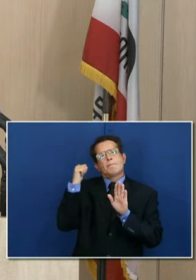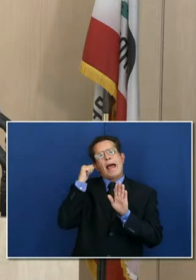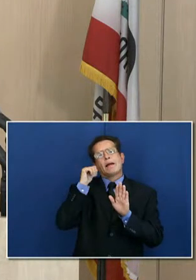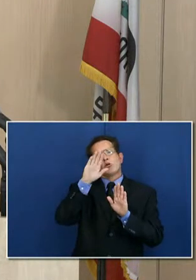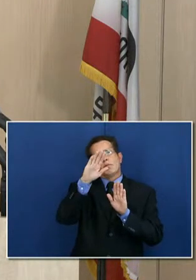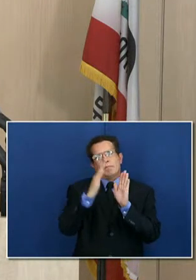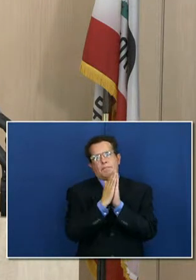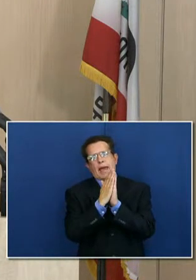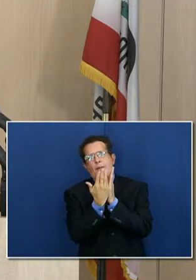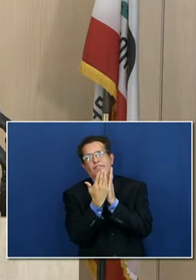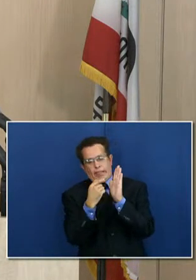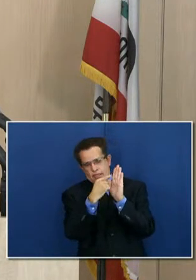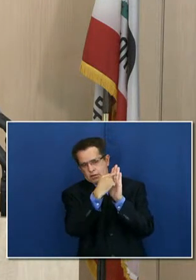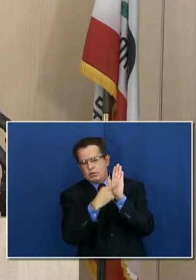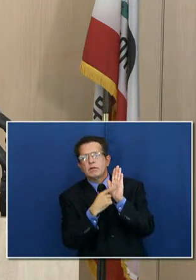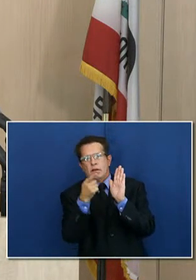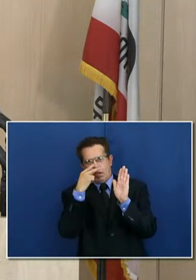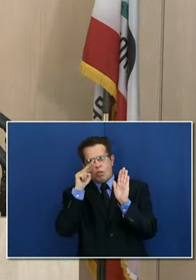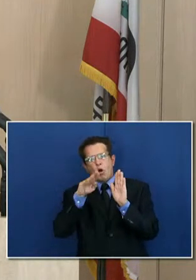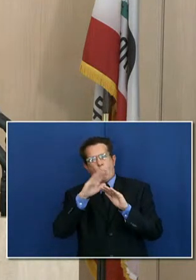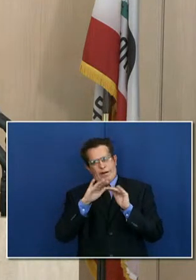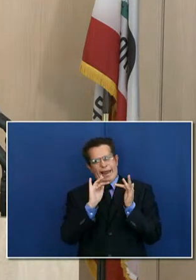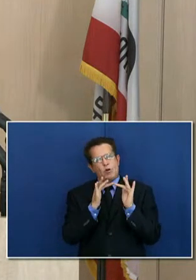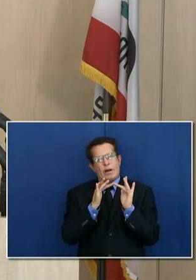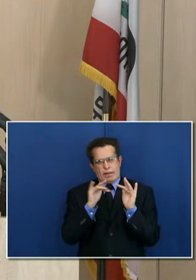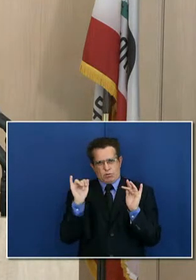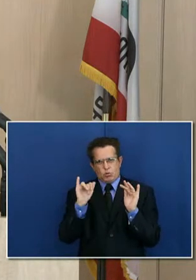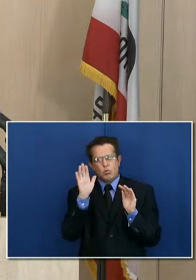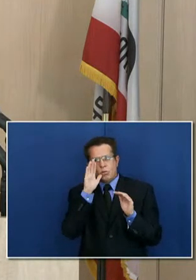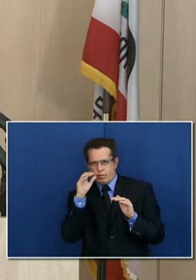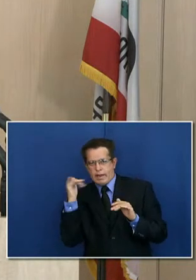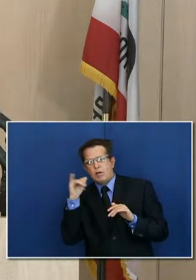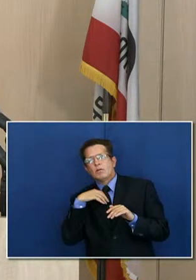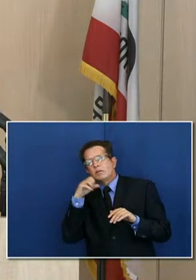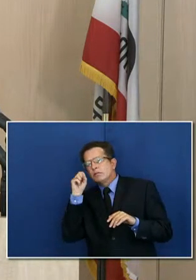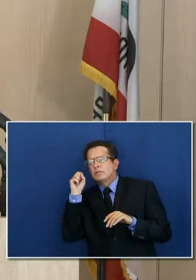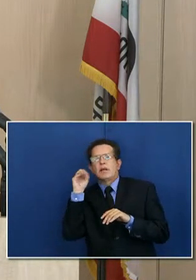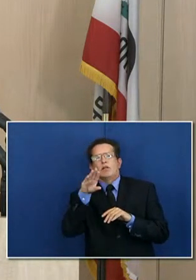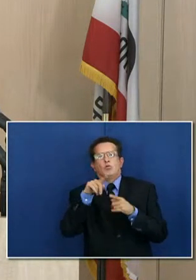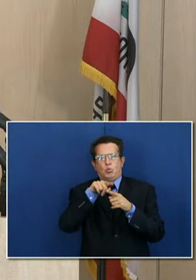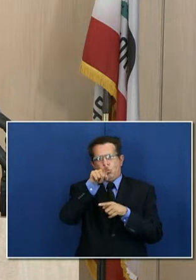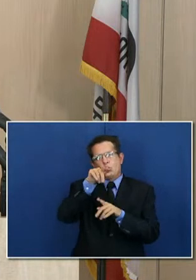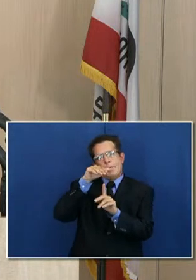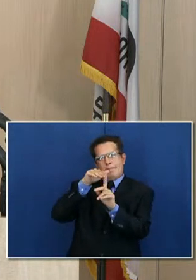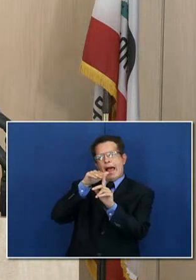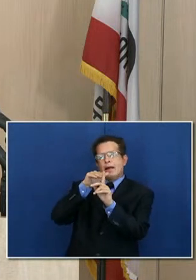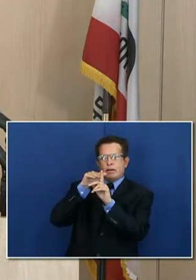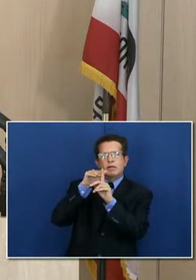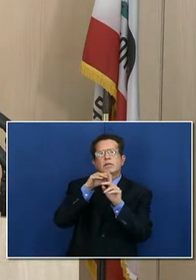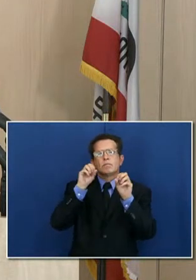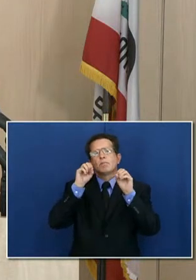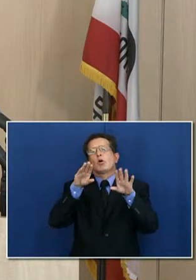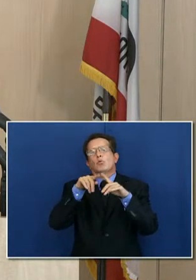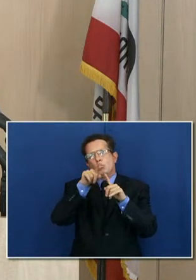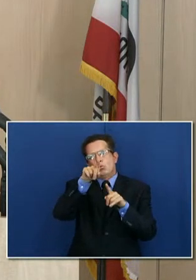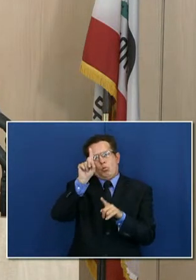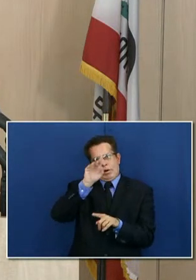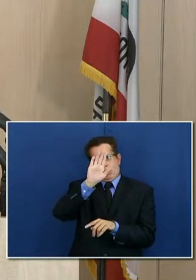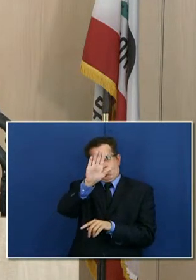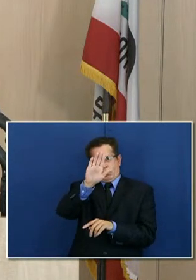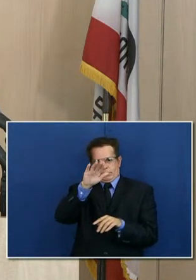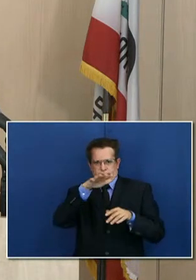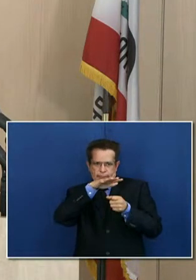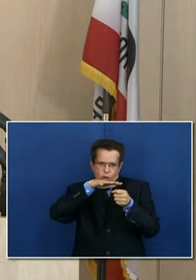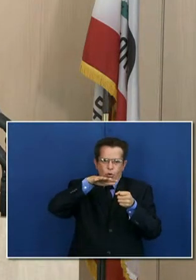sample ballot pamphlet. You can find it online. And we will also be sending a direct mailer to voters reminding them where their assigned polling